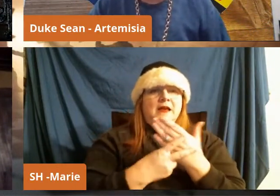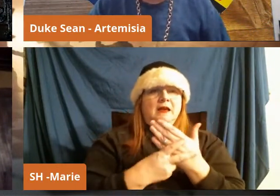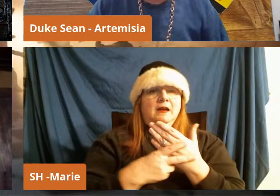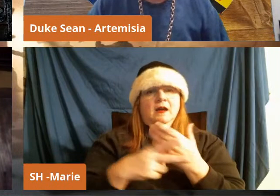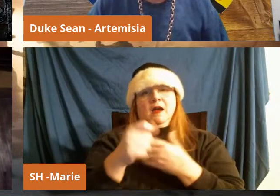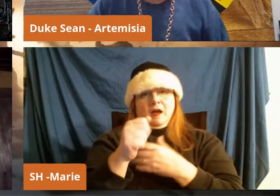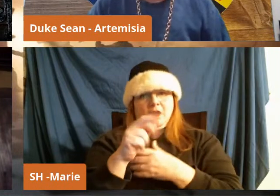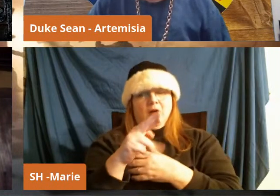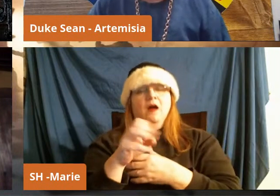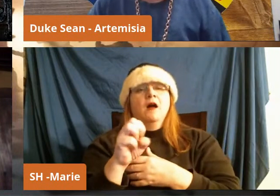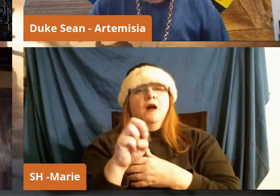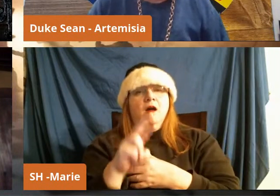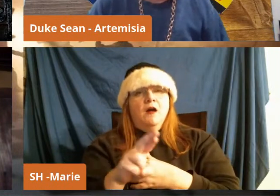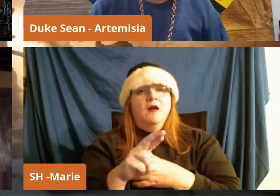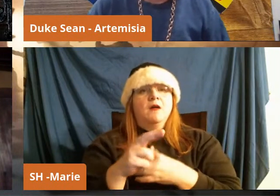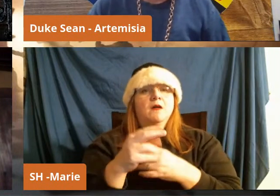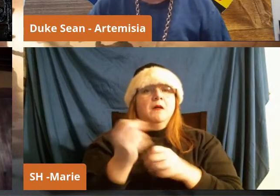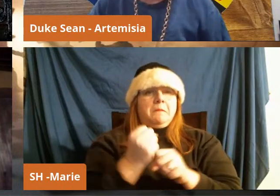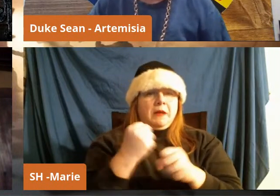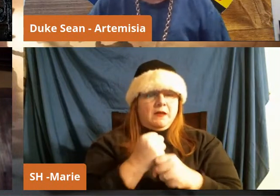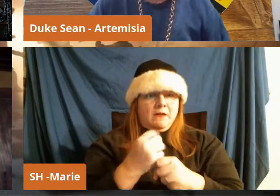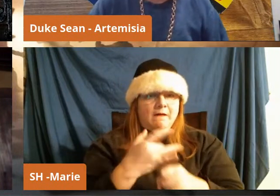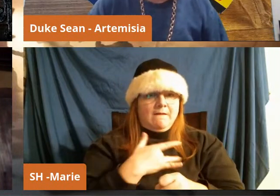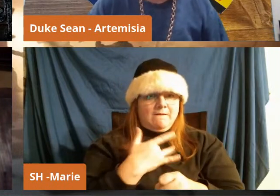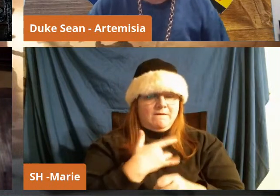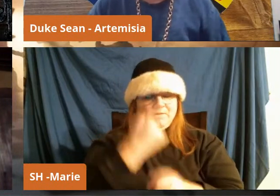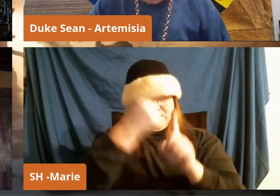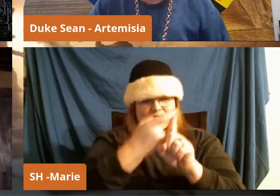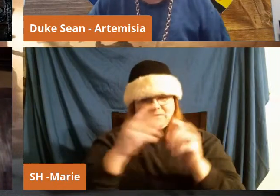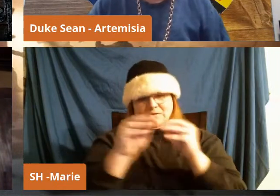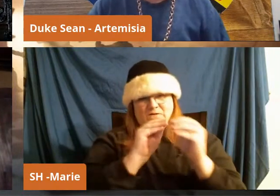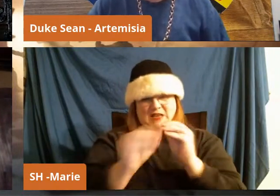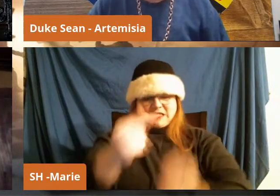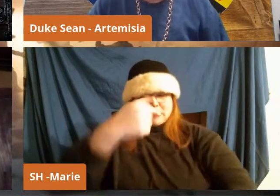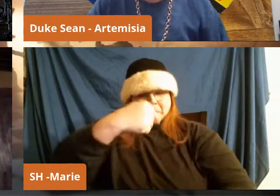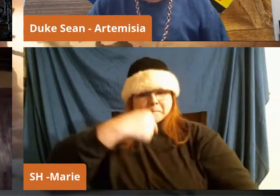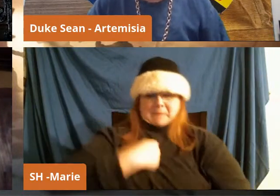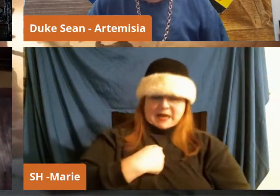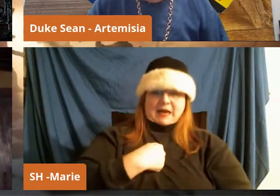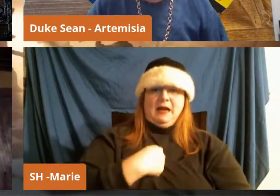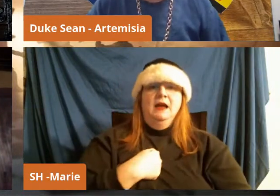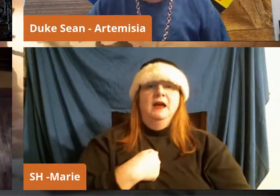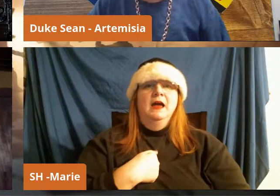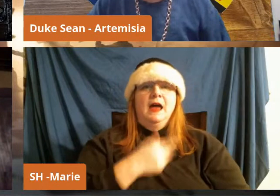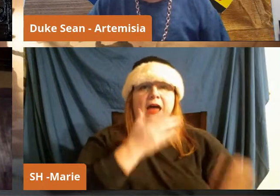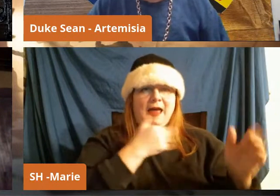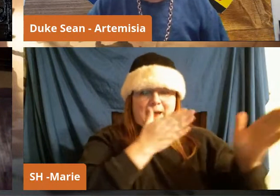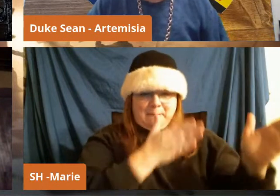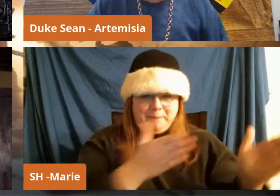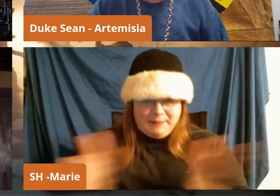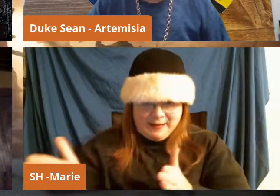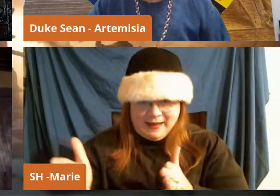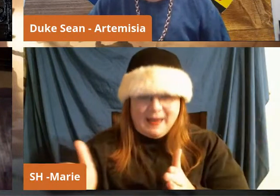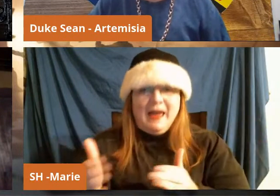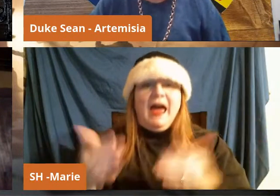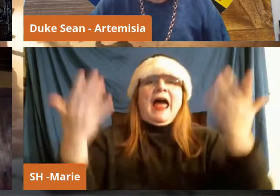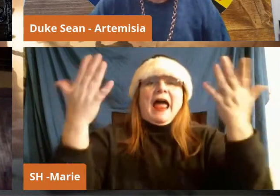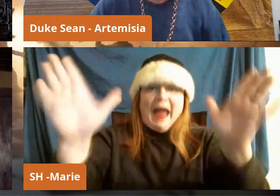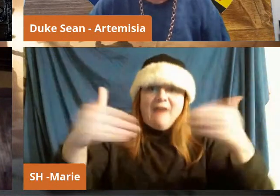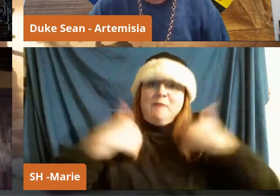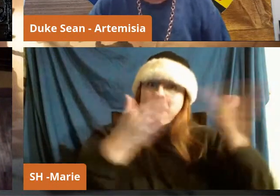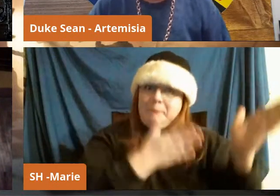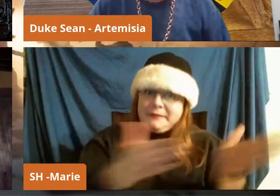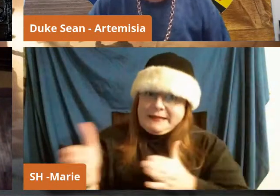armor. Right. Yeah. So make one that fits me. Yeah. Hey, I have plans. Damn this pandemic, I have plans.